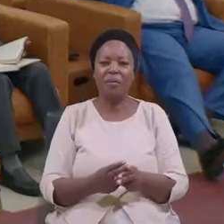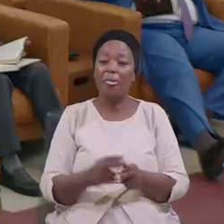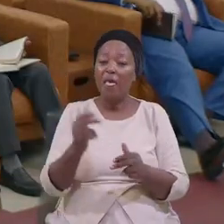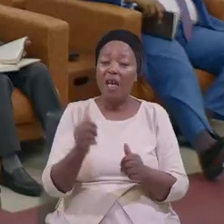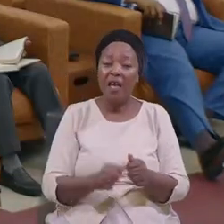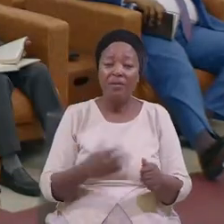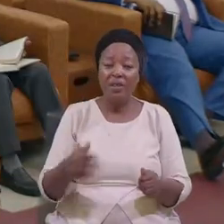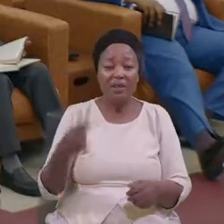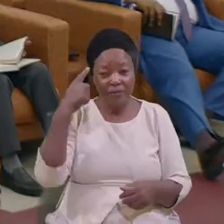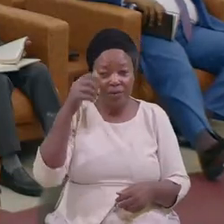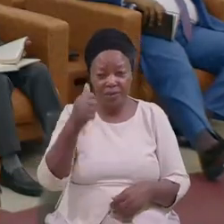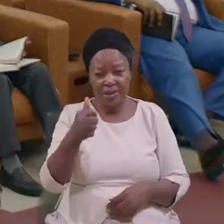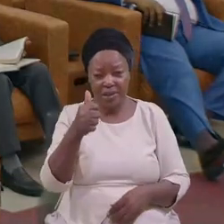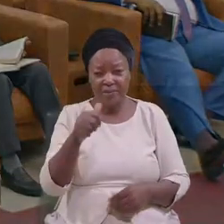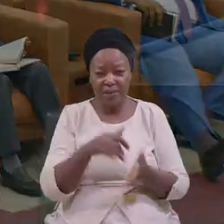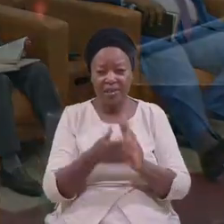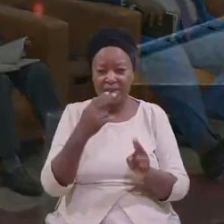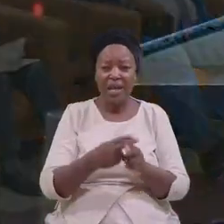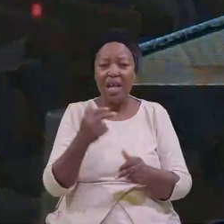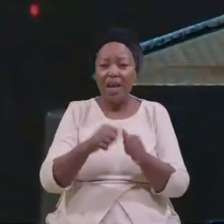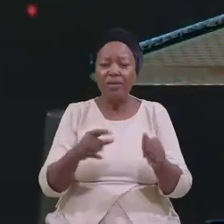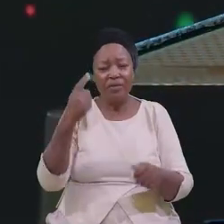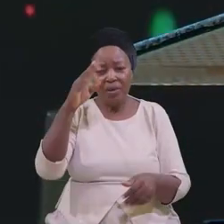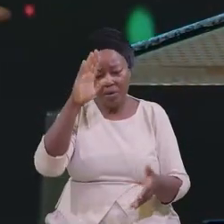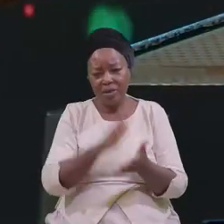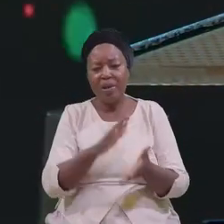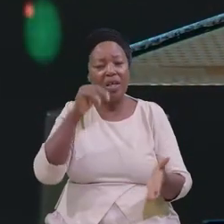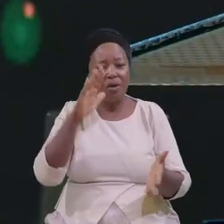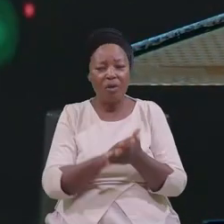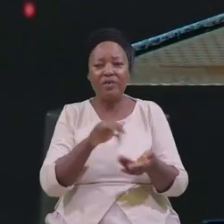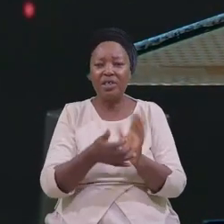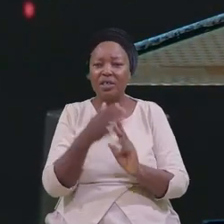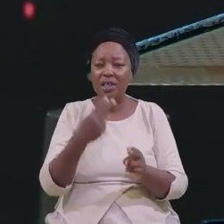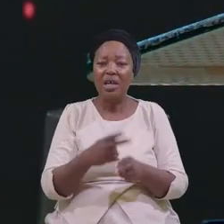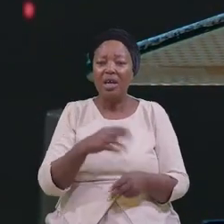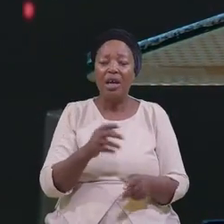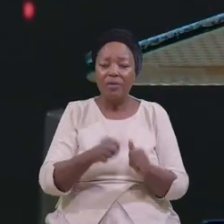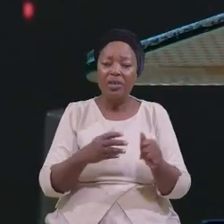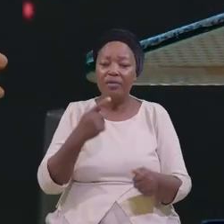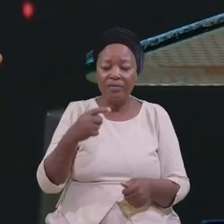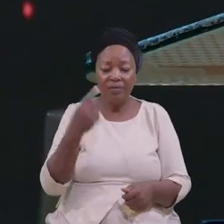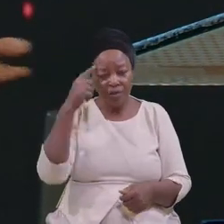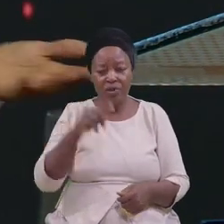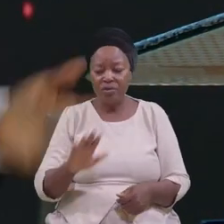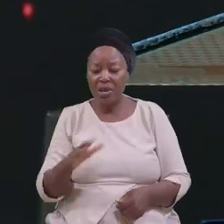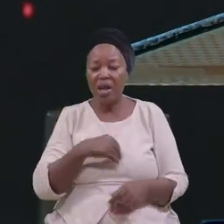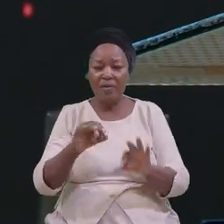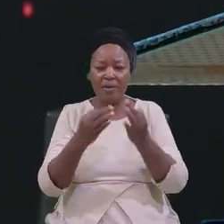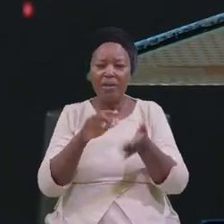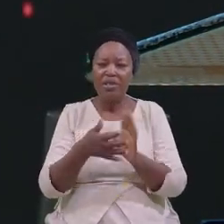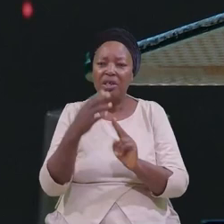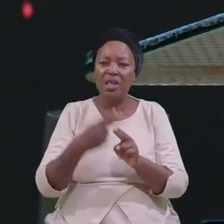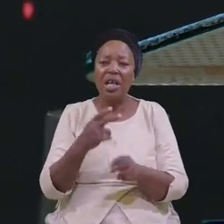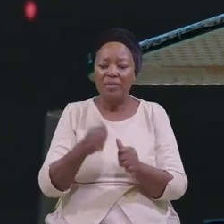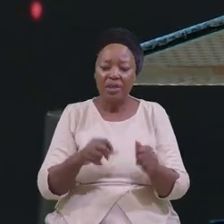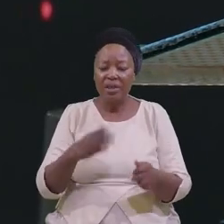Everything for yourself. Everything for your husband, for your wife. Everything for children, your family. Everything for your work and for your